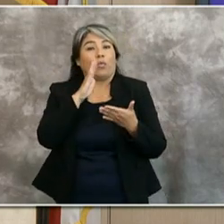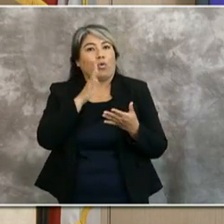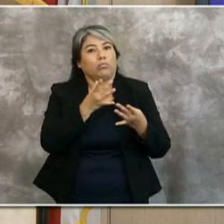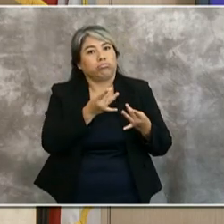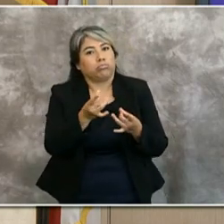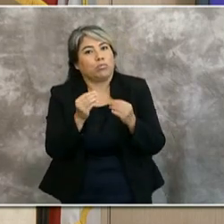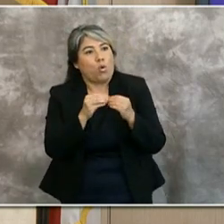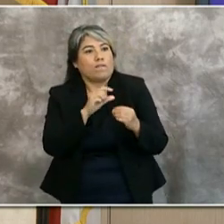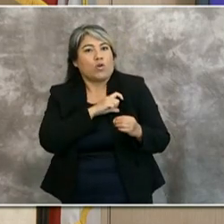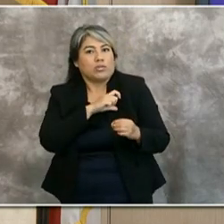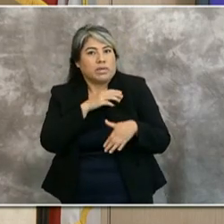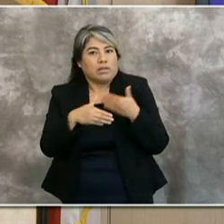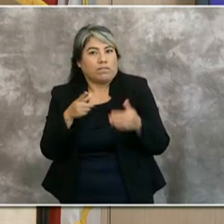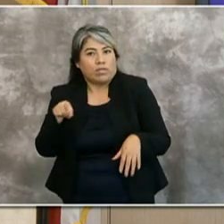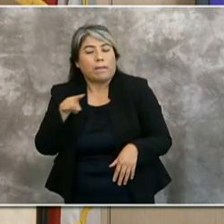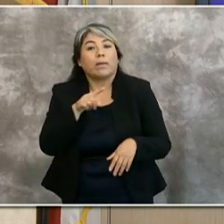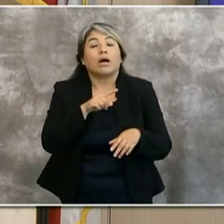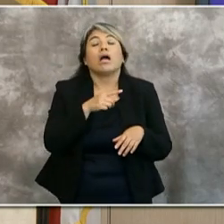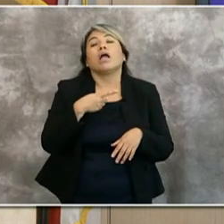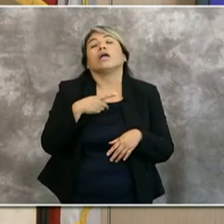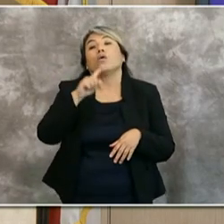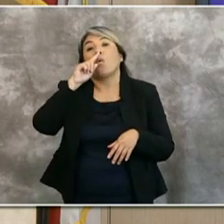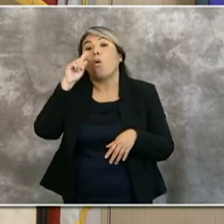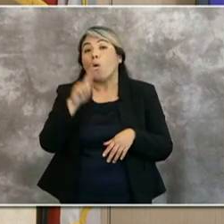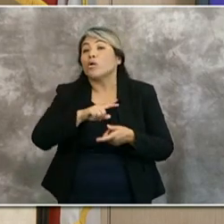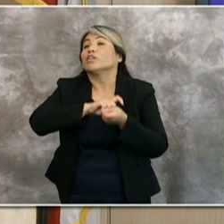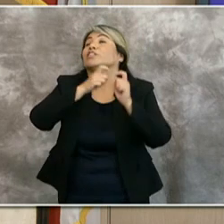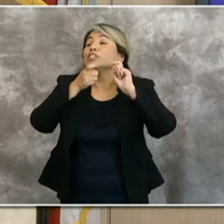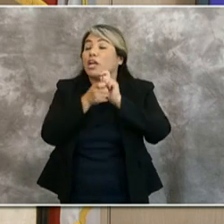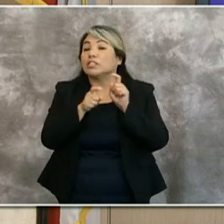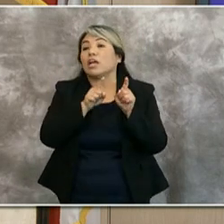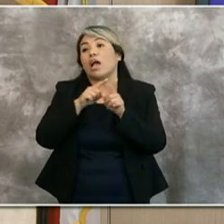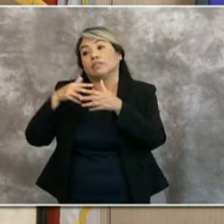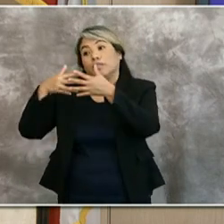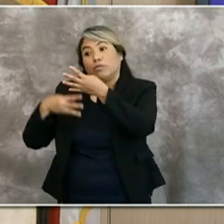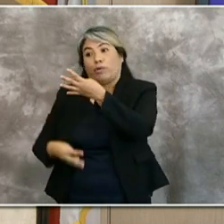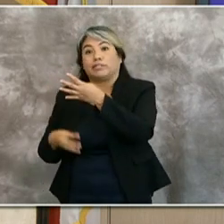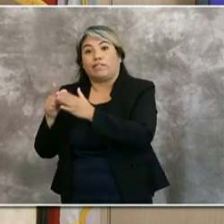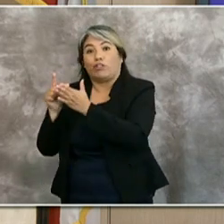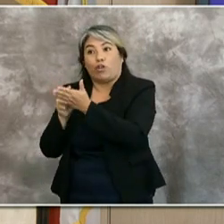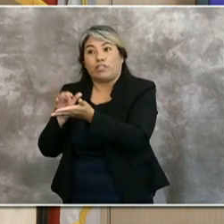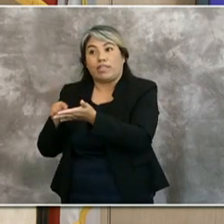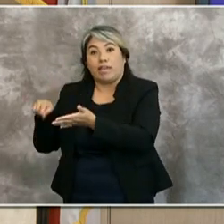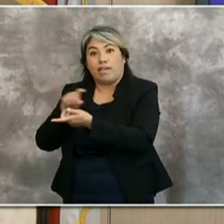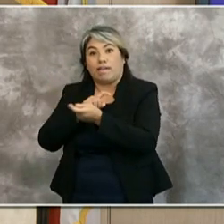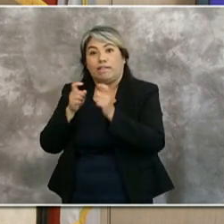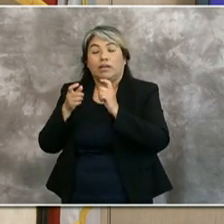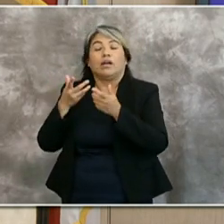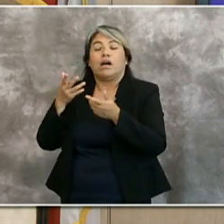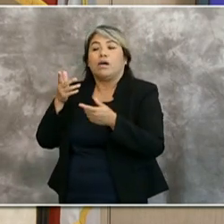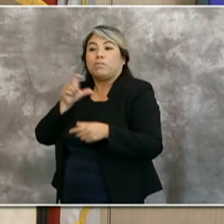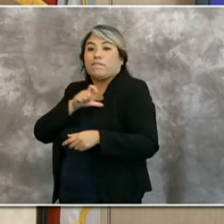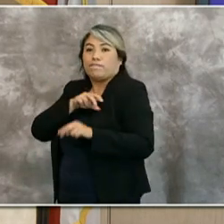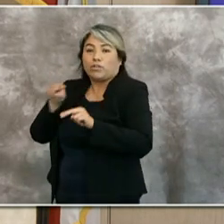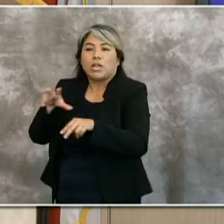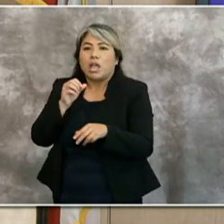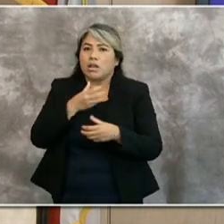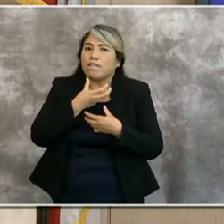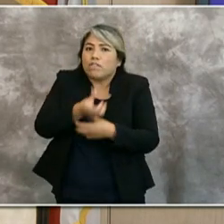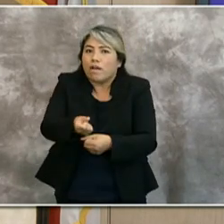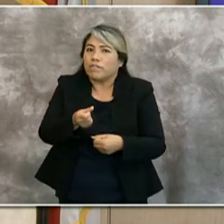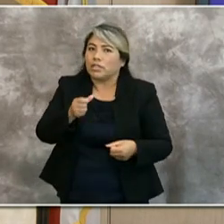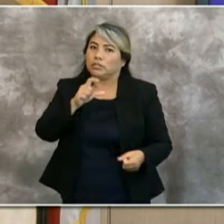And so public health orders do change, as do the rest of the laws that they enforce. And I have confidence that they're able to interpret